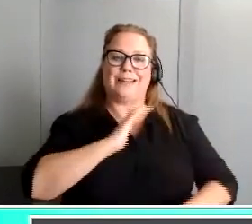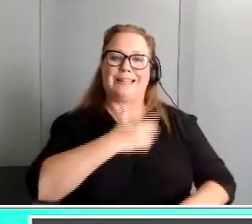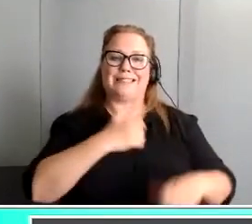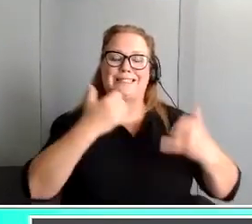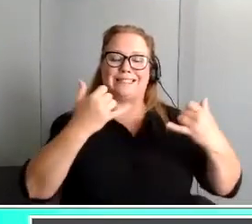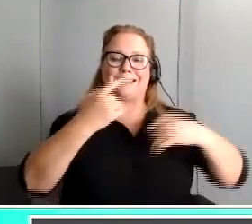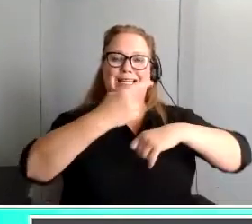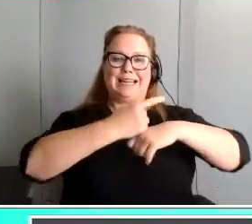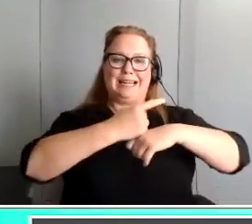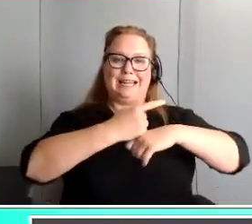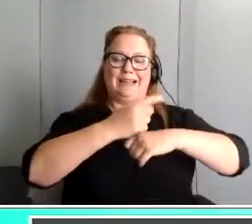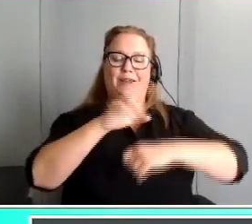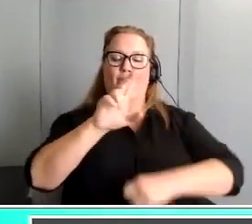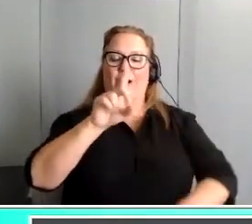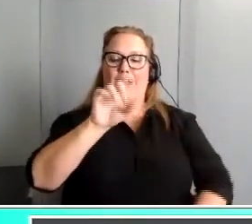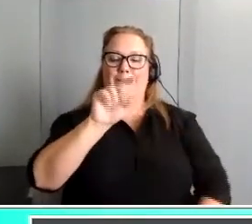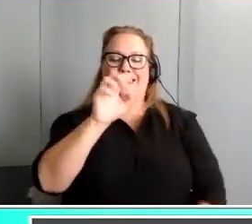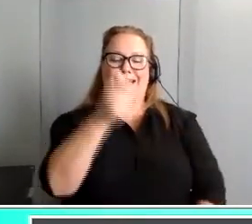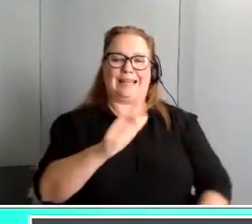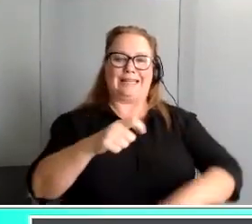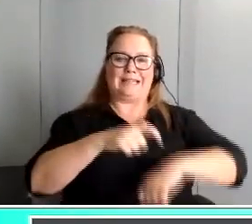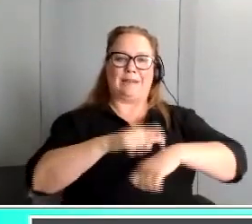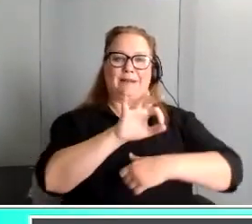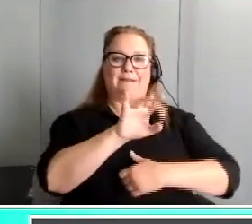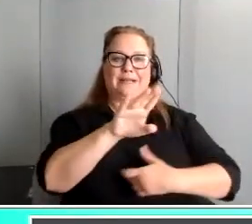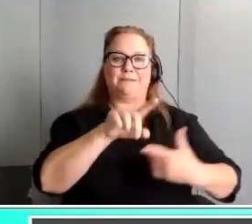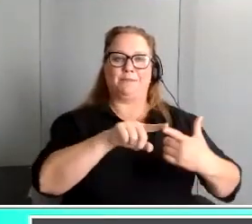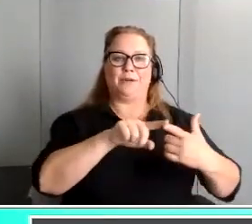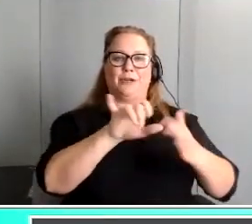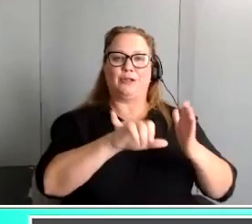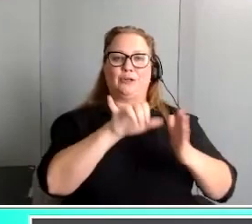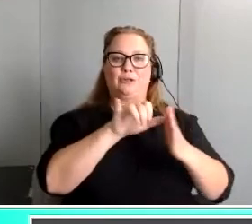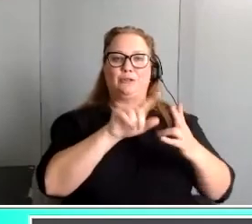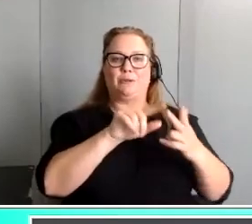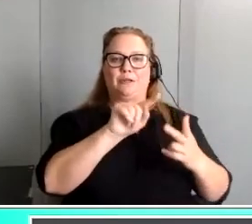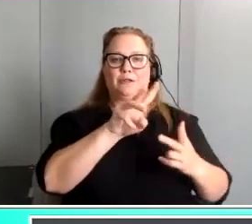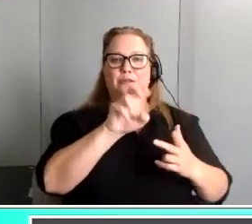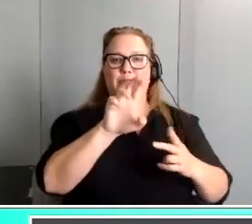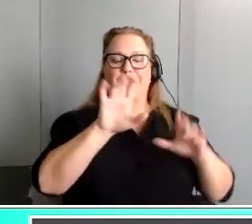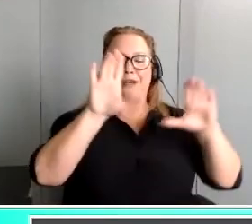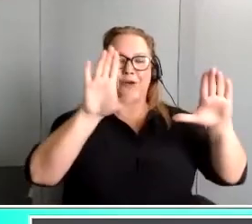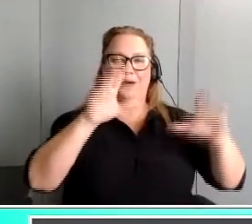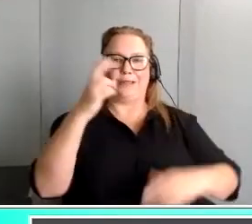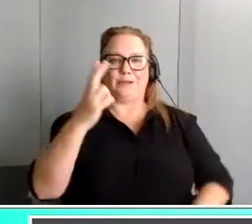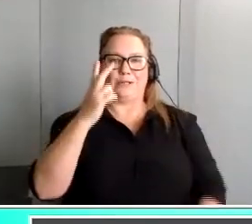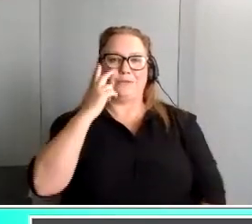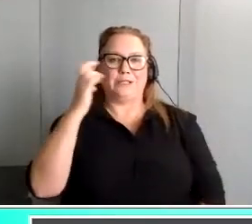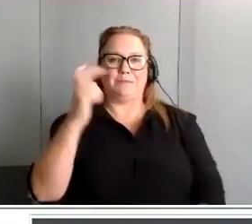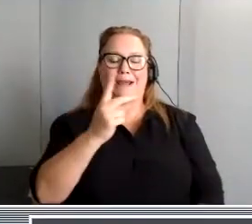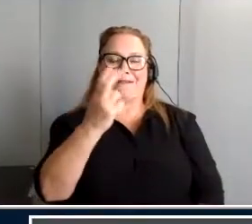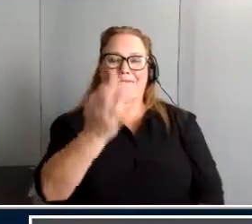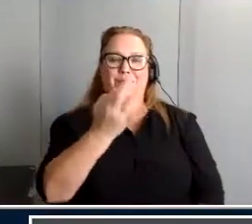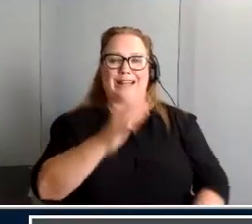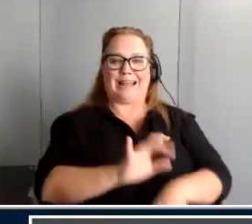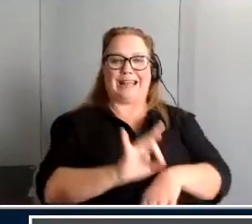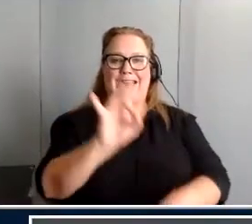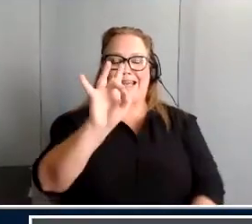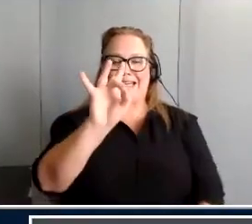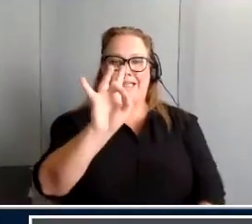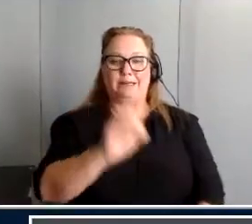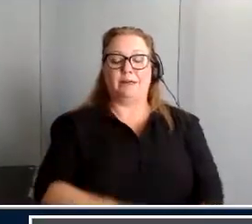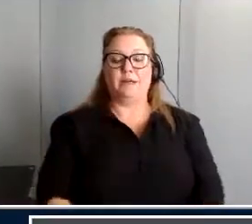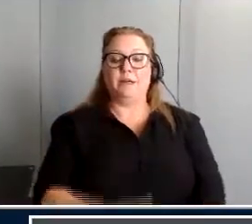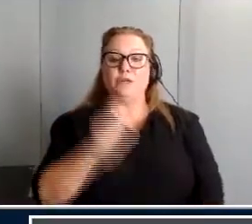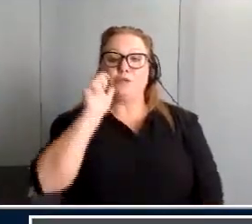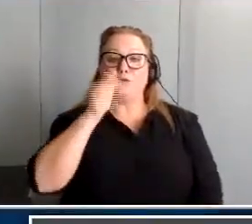our updates anytime by logging on to Facebook, YouTube, and Twitter. Go out, make it a great Thursday, and we'll see you back here Friday at 8 a.m. Coming up tomorrow